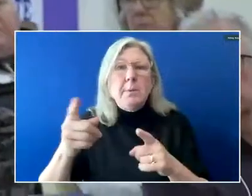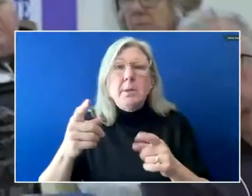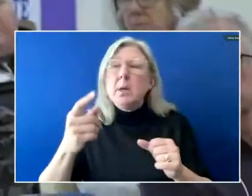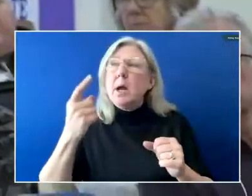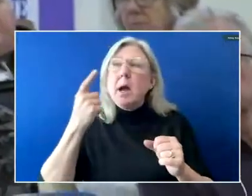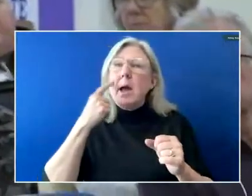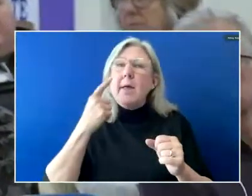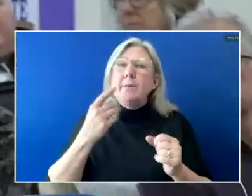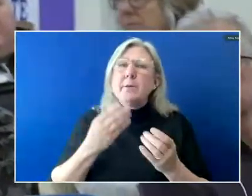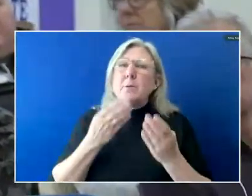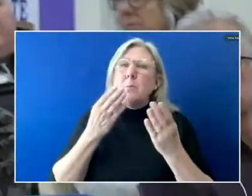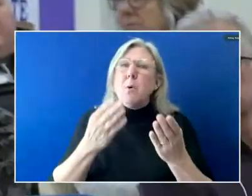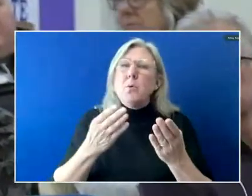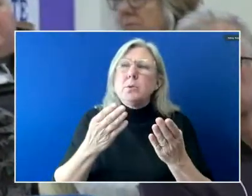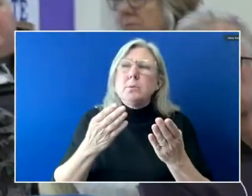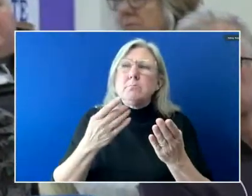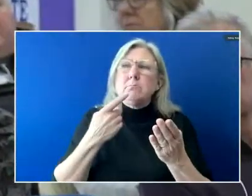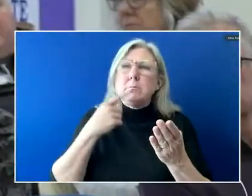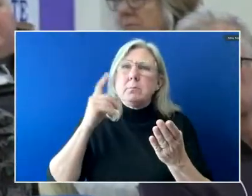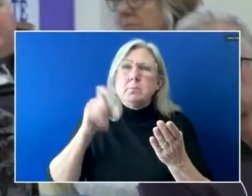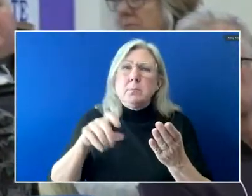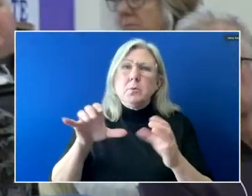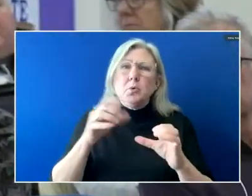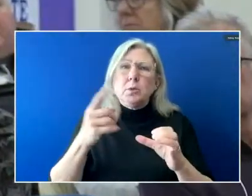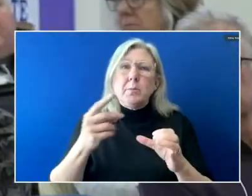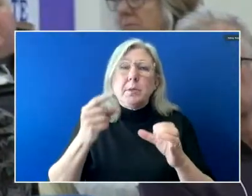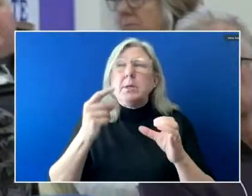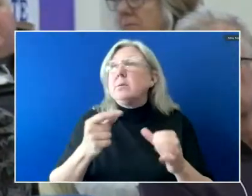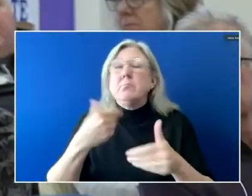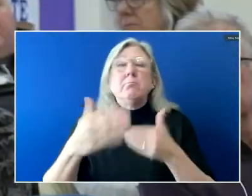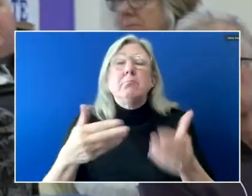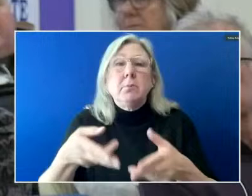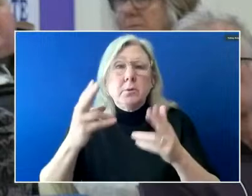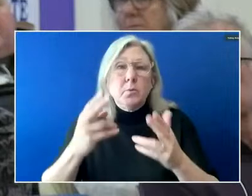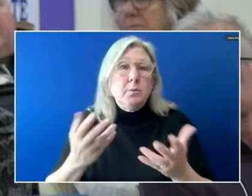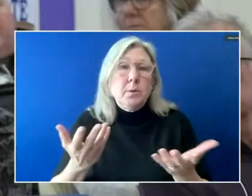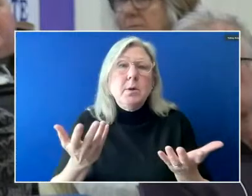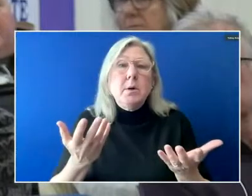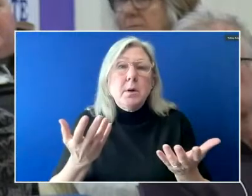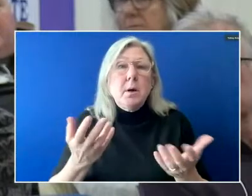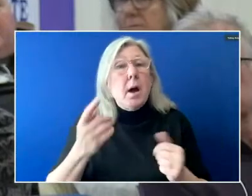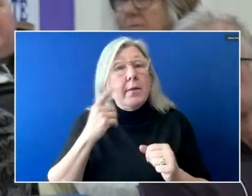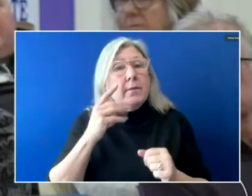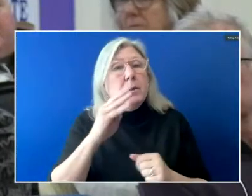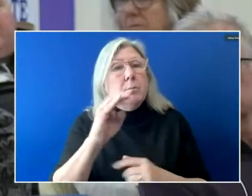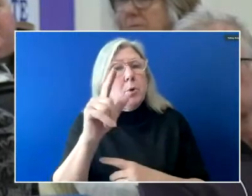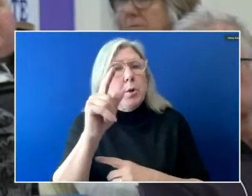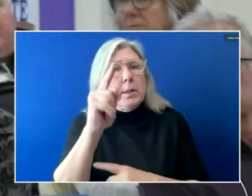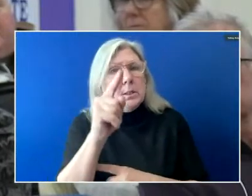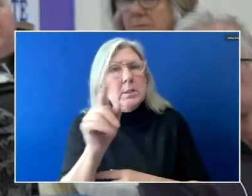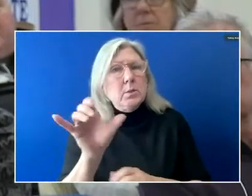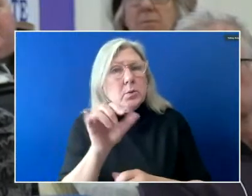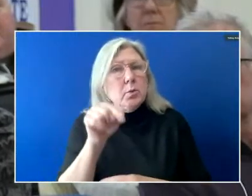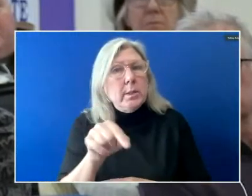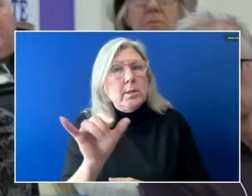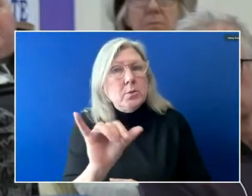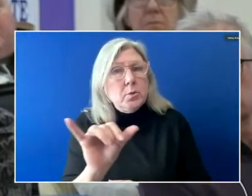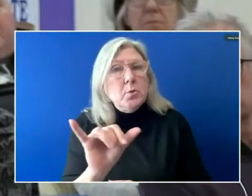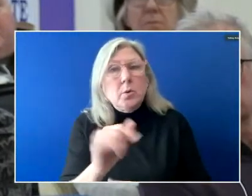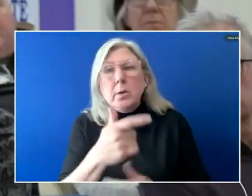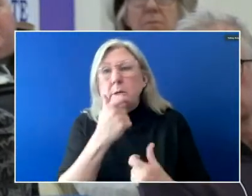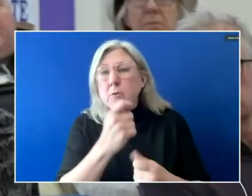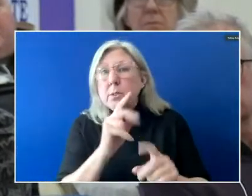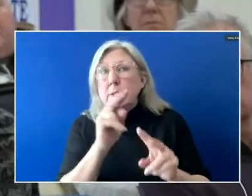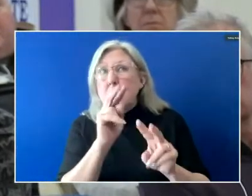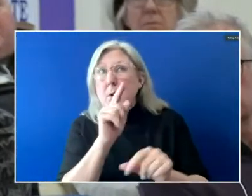suggests we do anything precipitously but I would think I think Burlington is also doing this they'll be interesting to watch and if